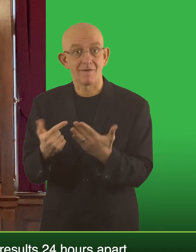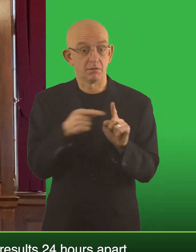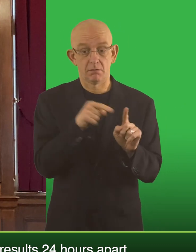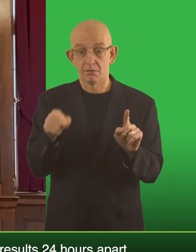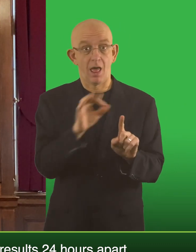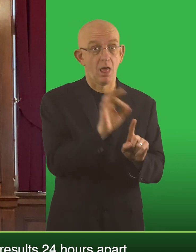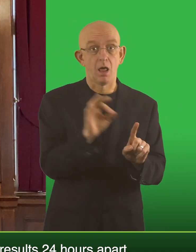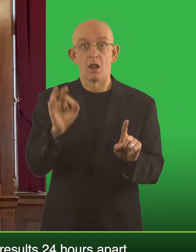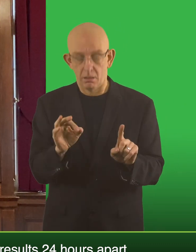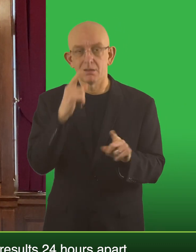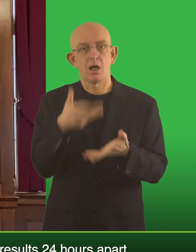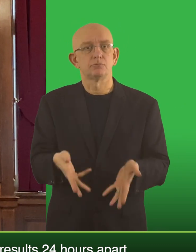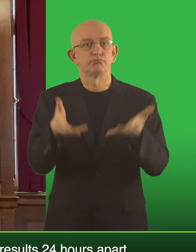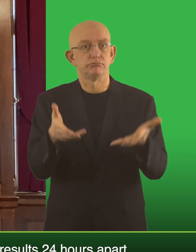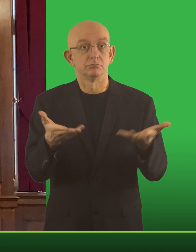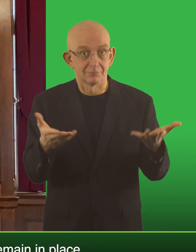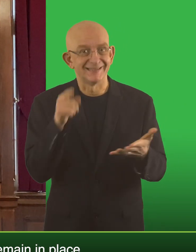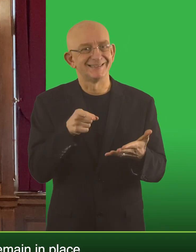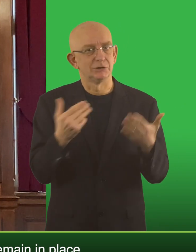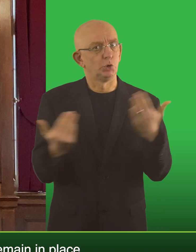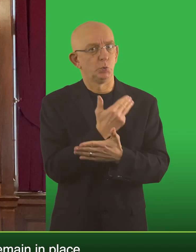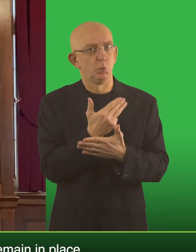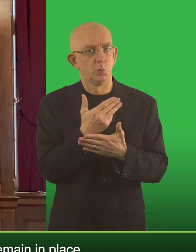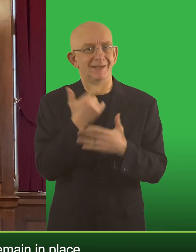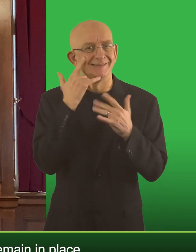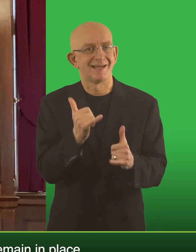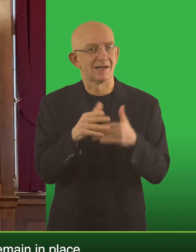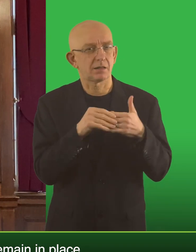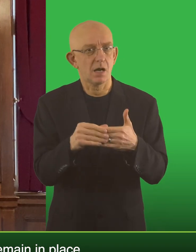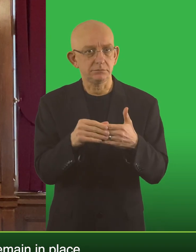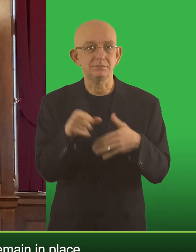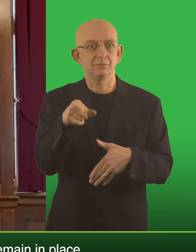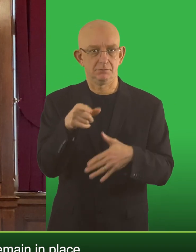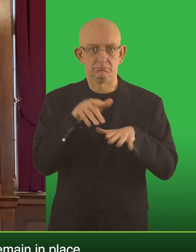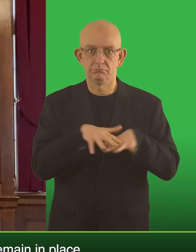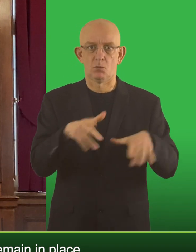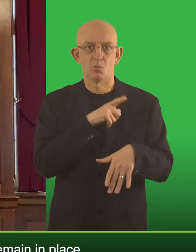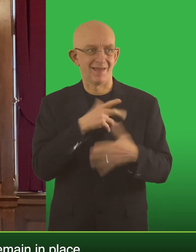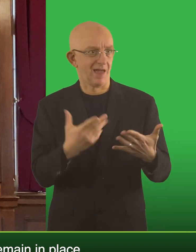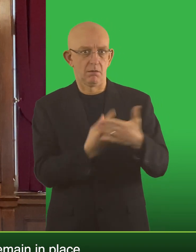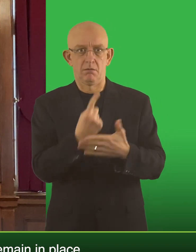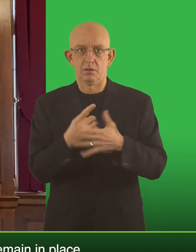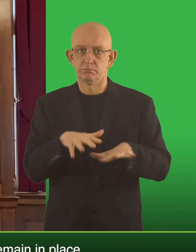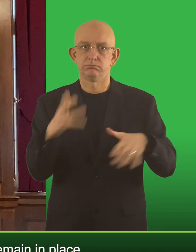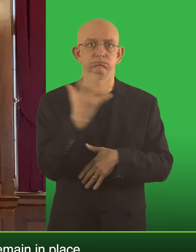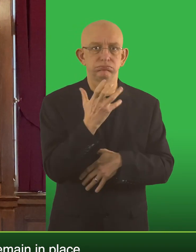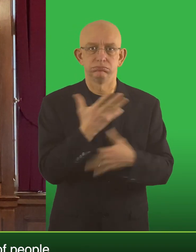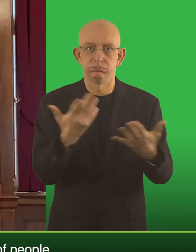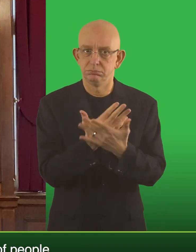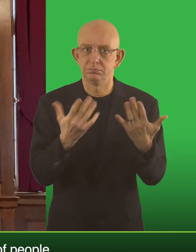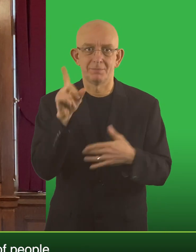hours apart on day 6 and day 7. That new testing guidance will remain in place whilst COVID case levels remain